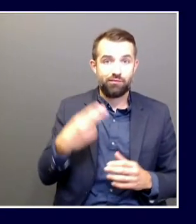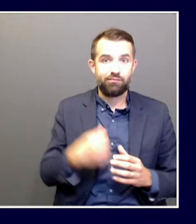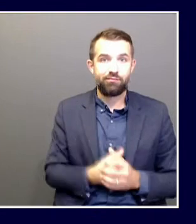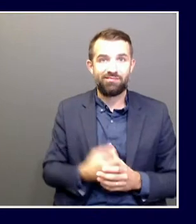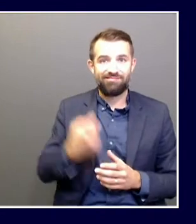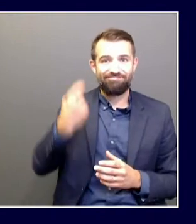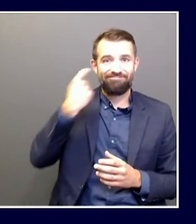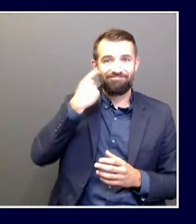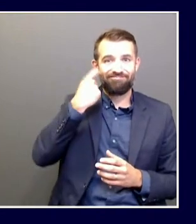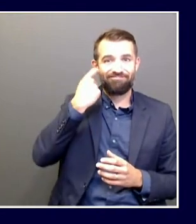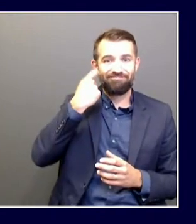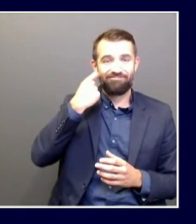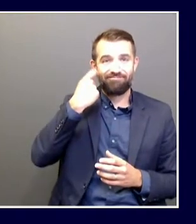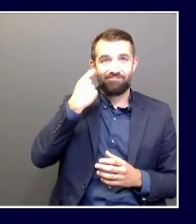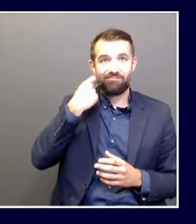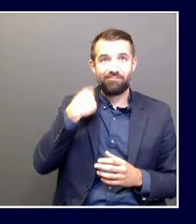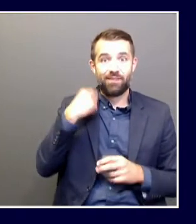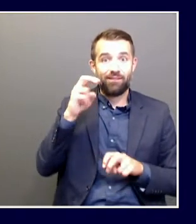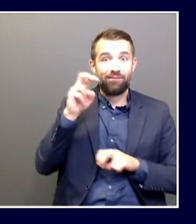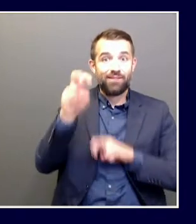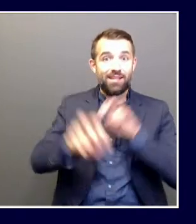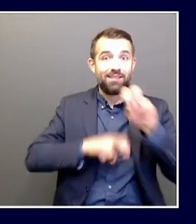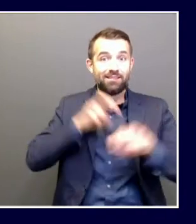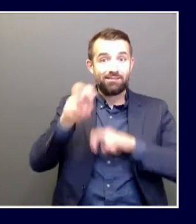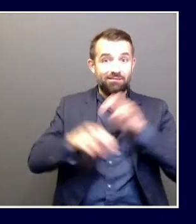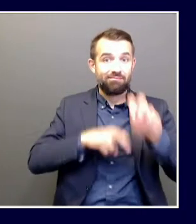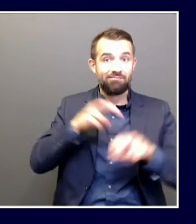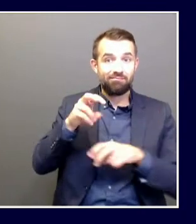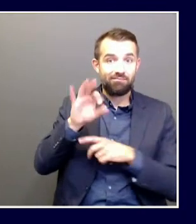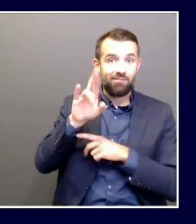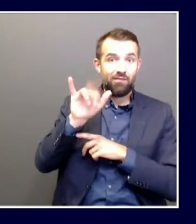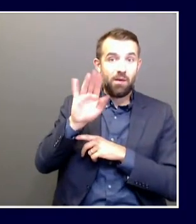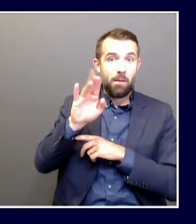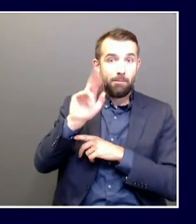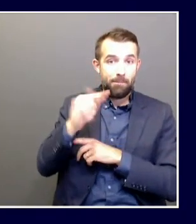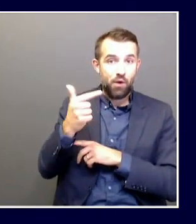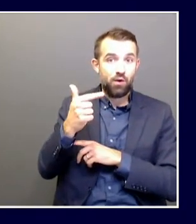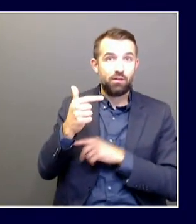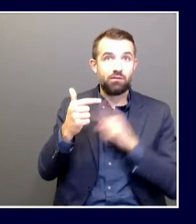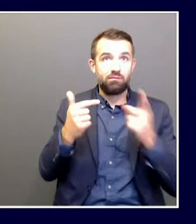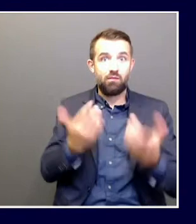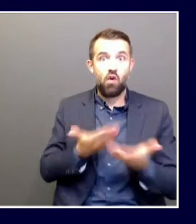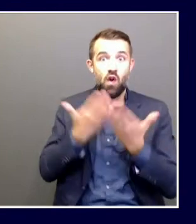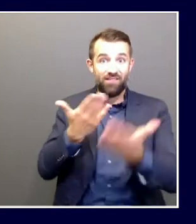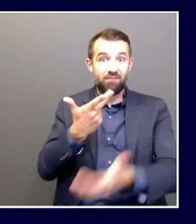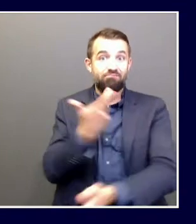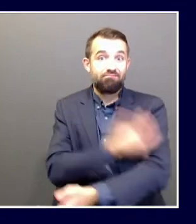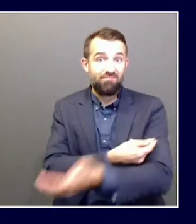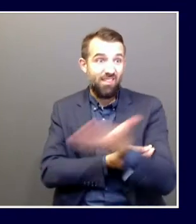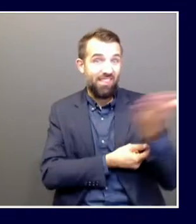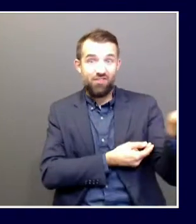vaccines there, and one of our public health nurses relayed that in conversation with an individual who